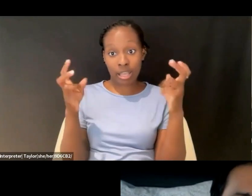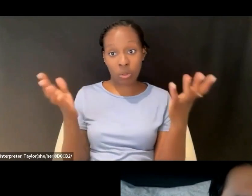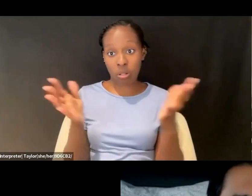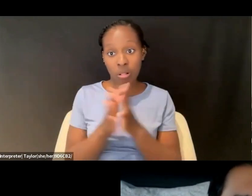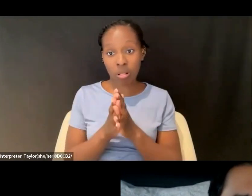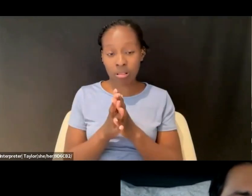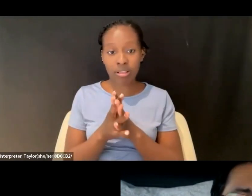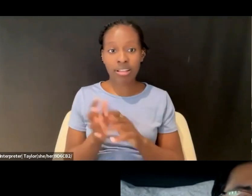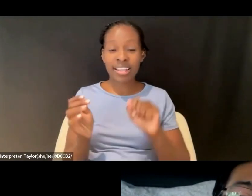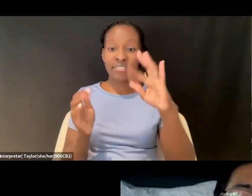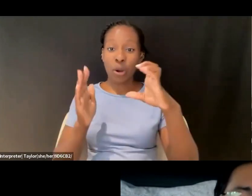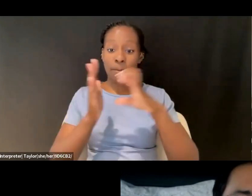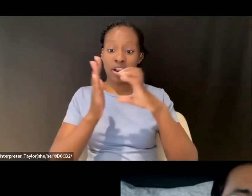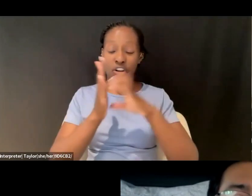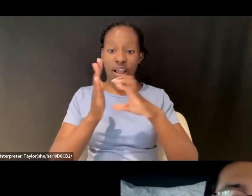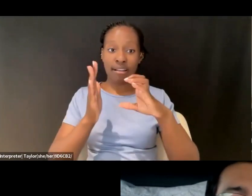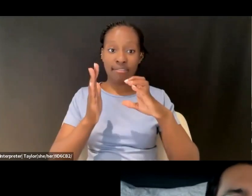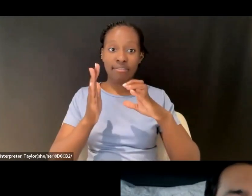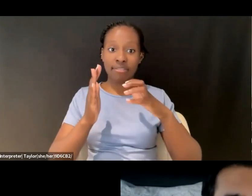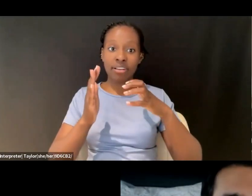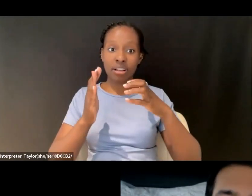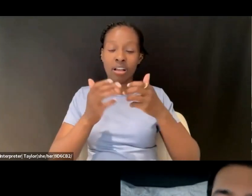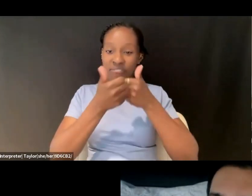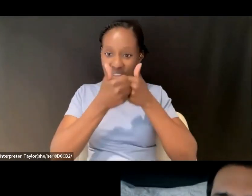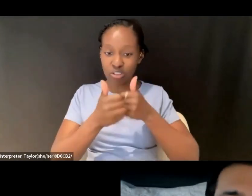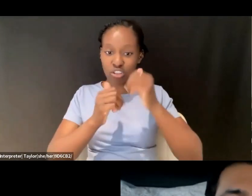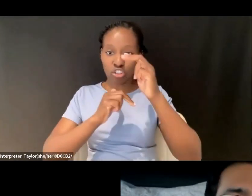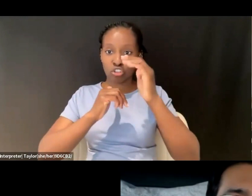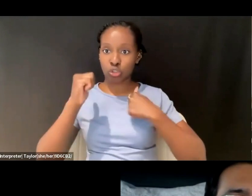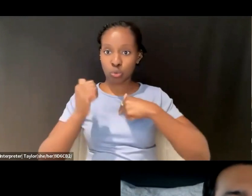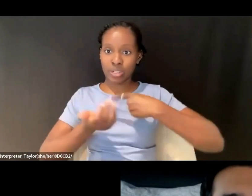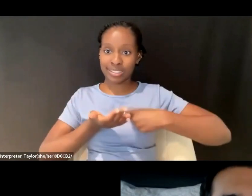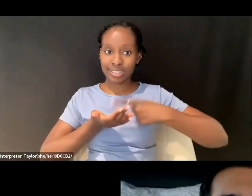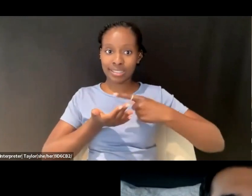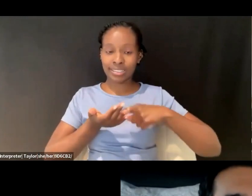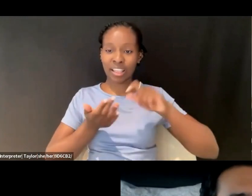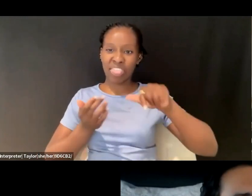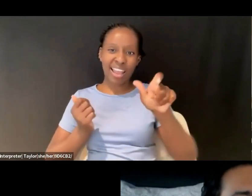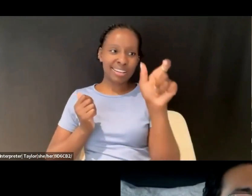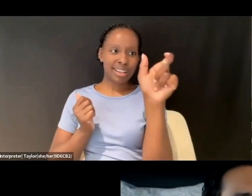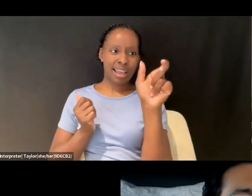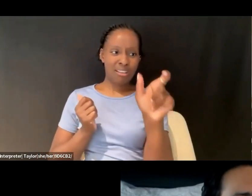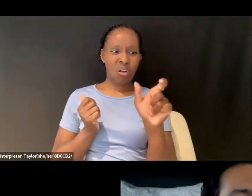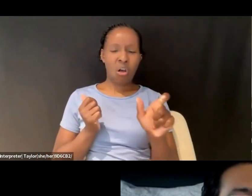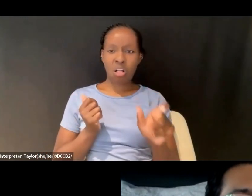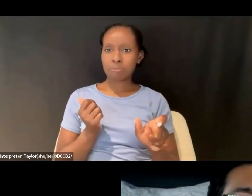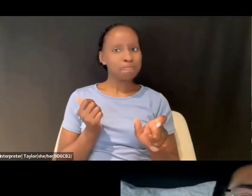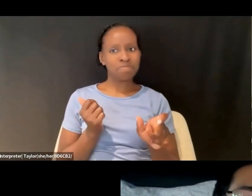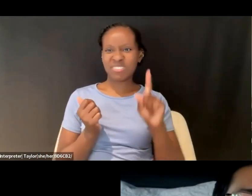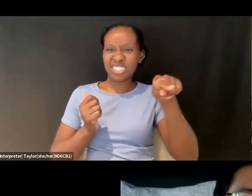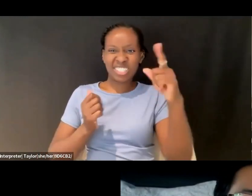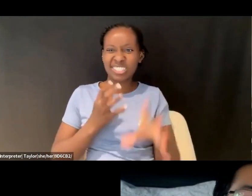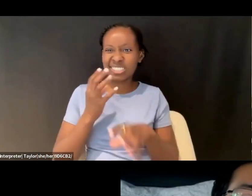if your paragraph structure follows the format that we talked about, the titles are really just